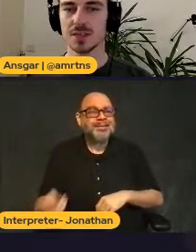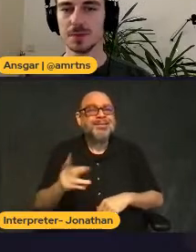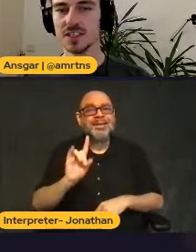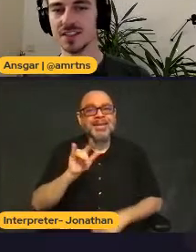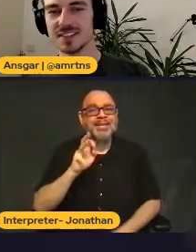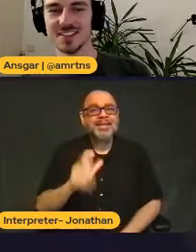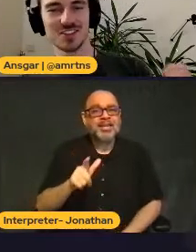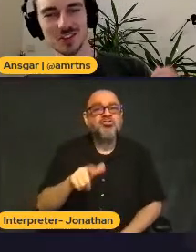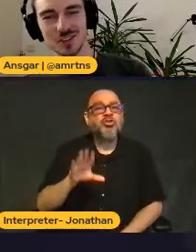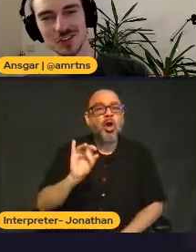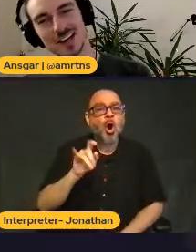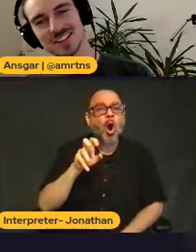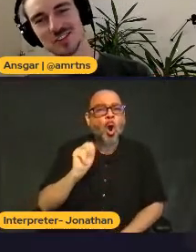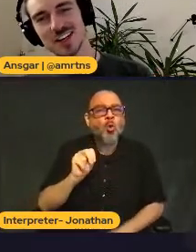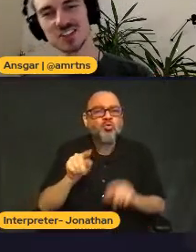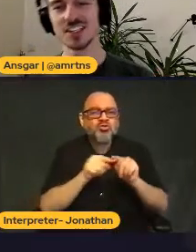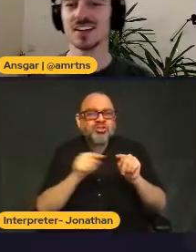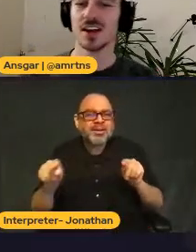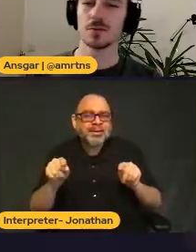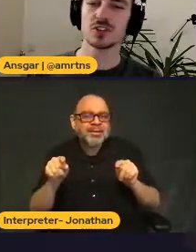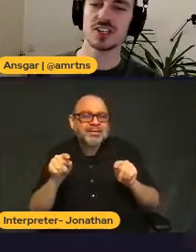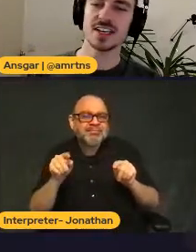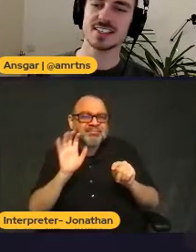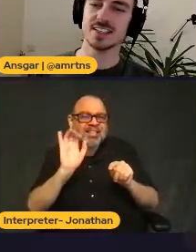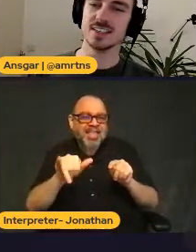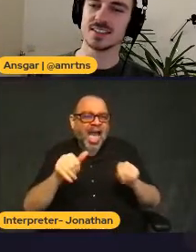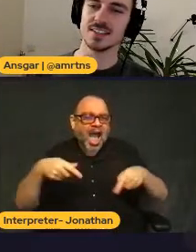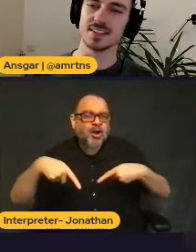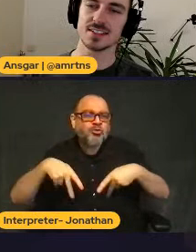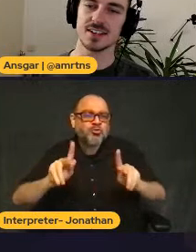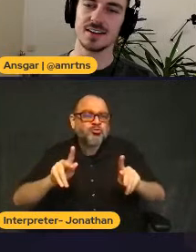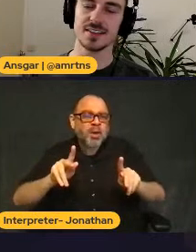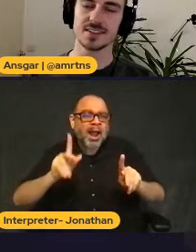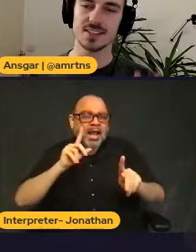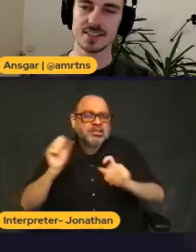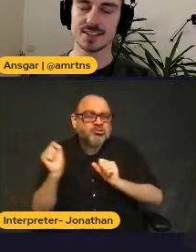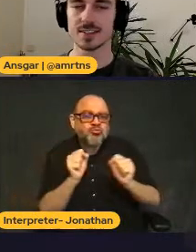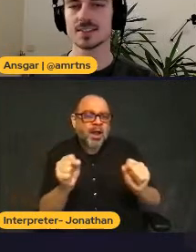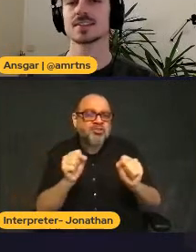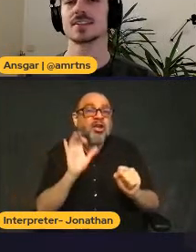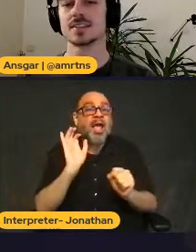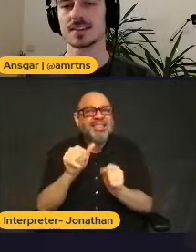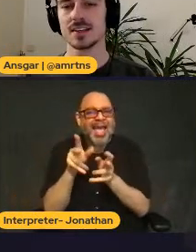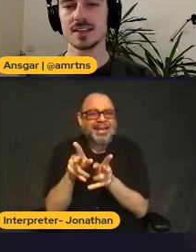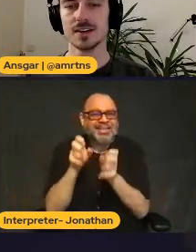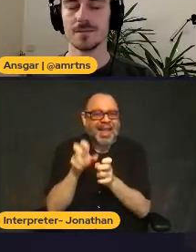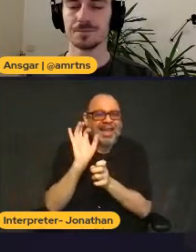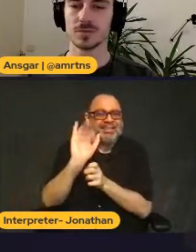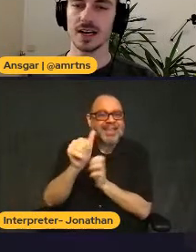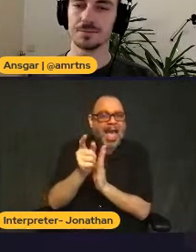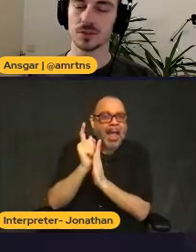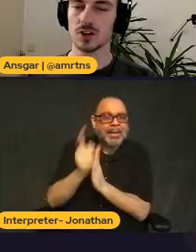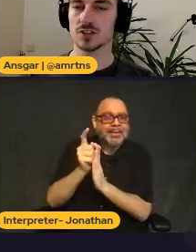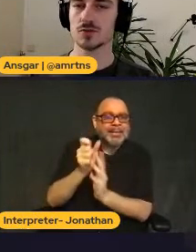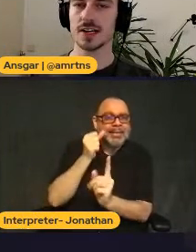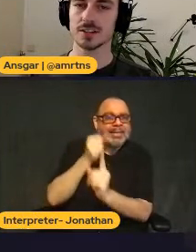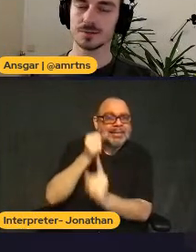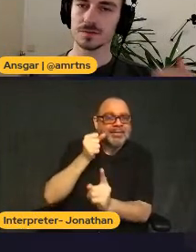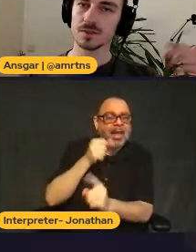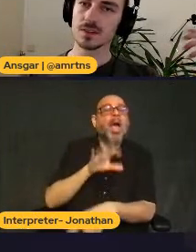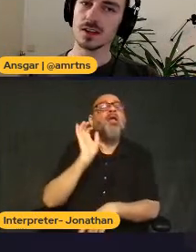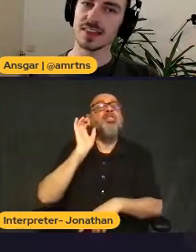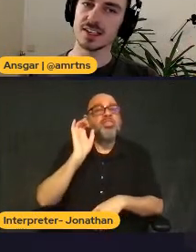DigitalOcean DB EC2 grant strategy, which takes an instance. And this instance is the